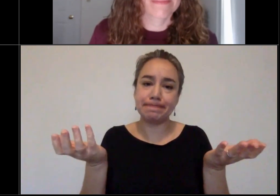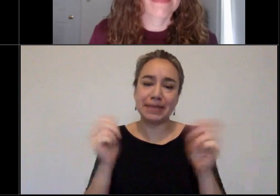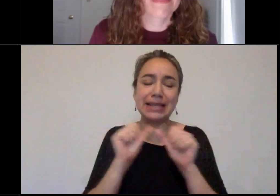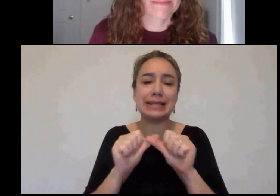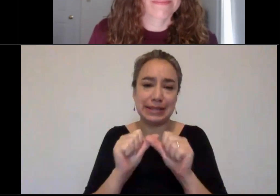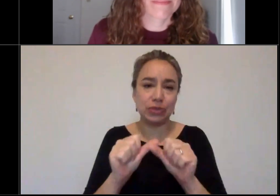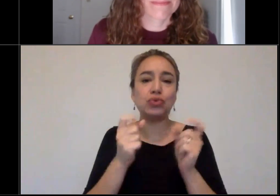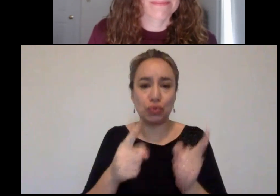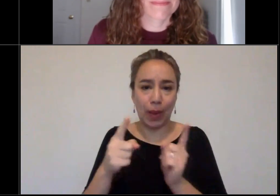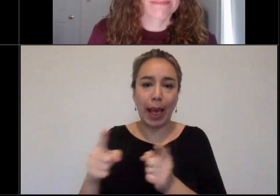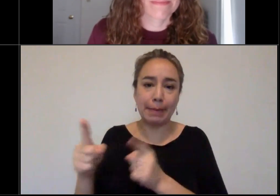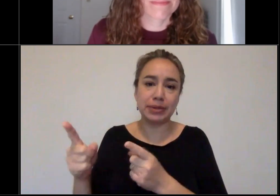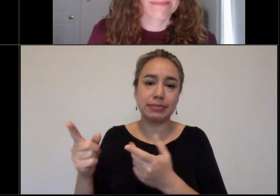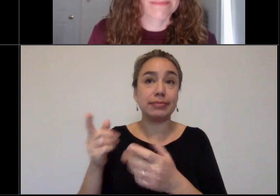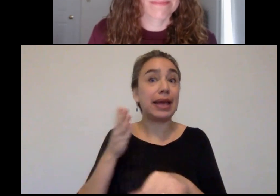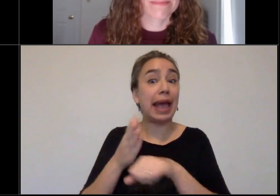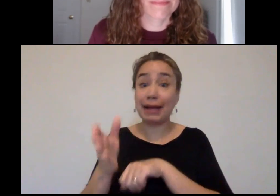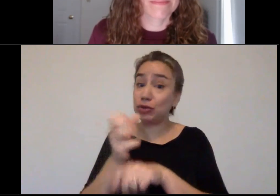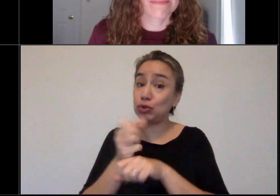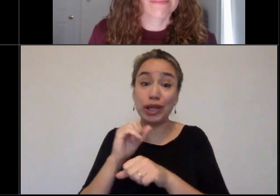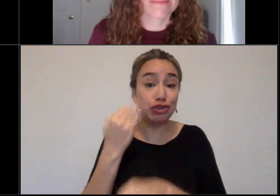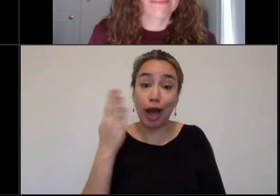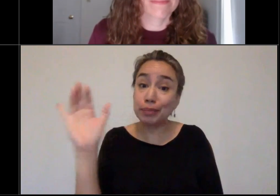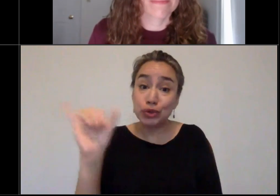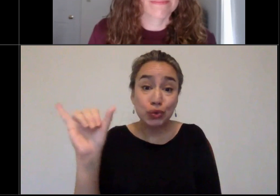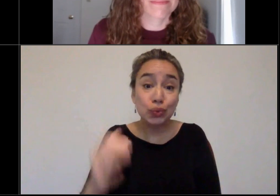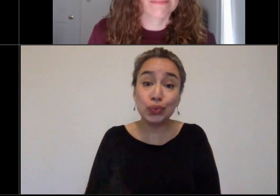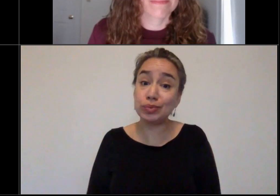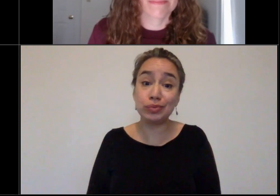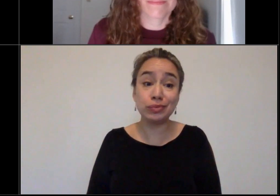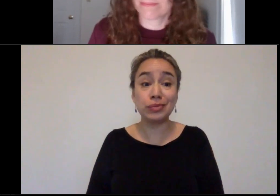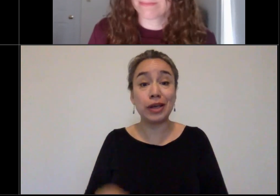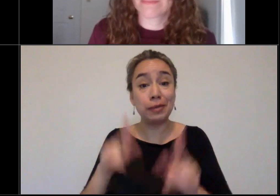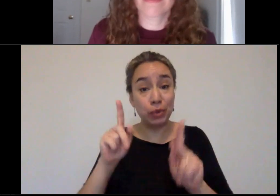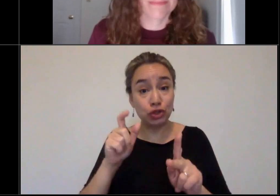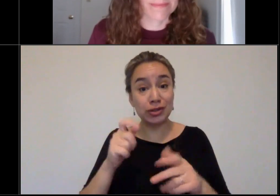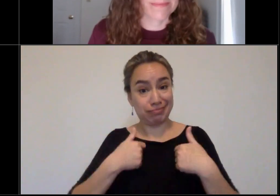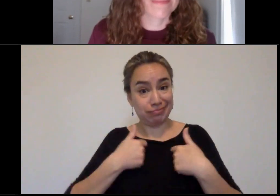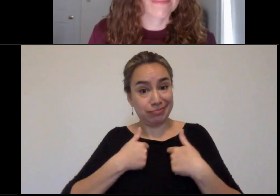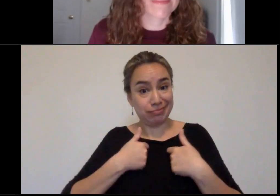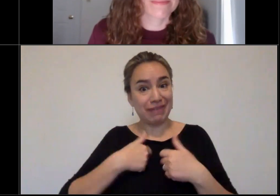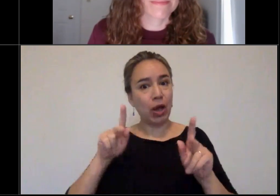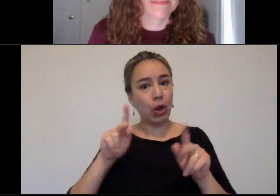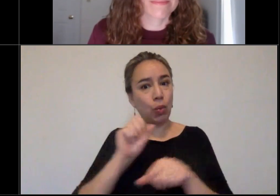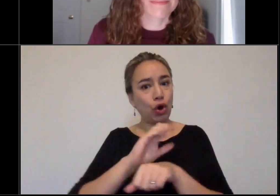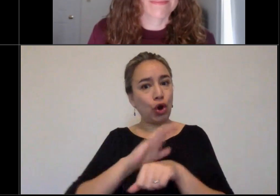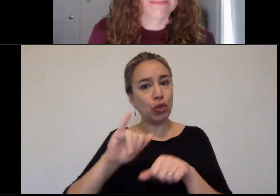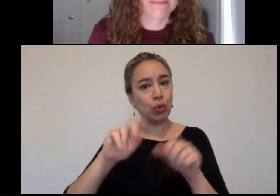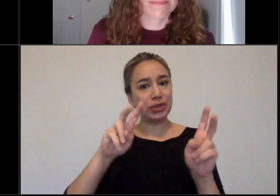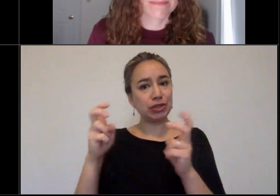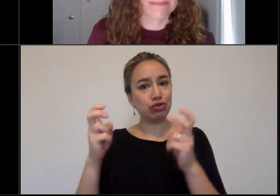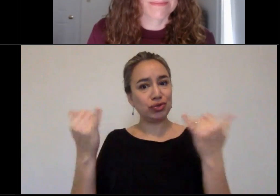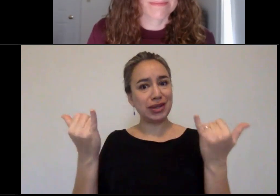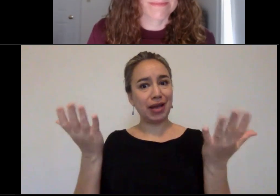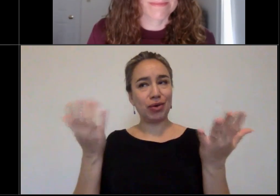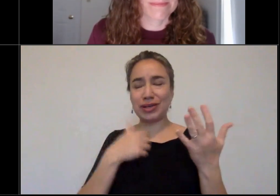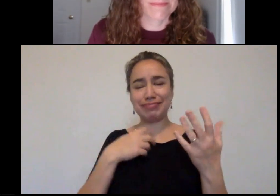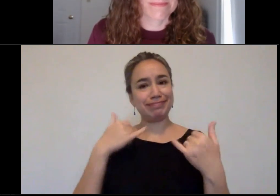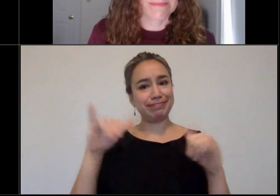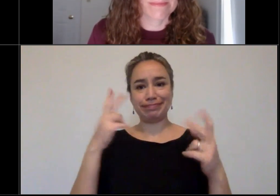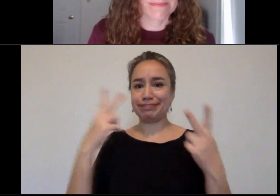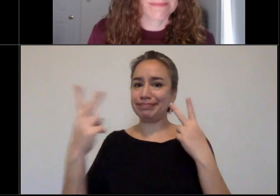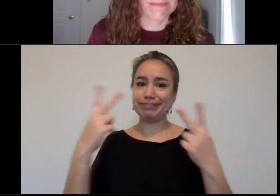happening after you get a job too, as someone who works on issues now. So that is something that, you know,